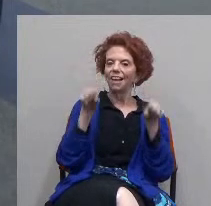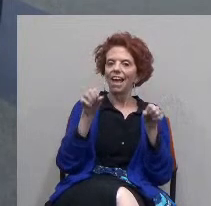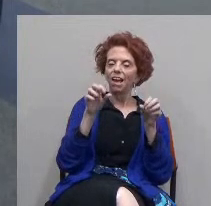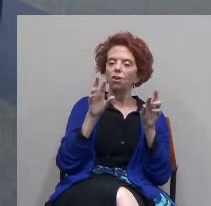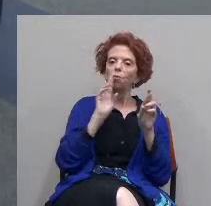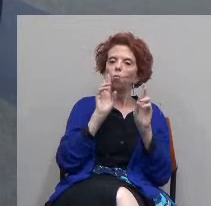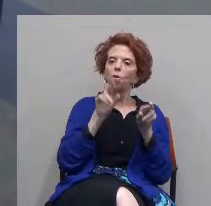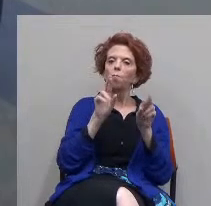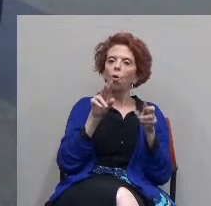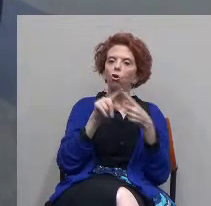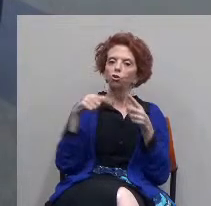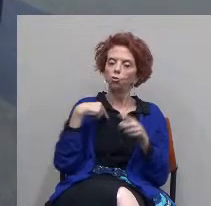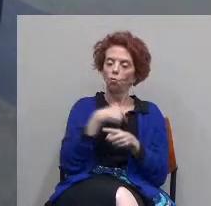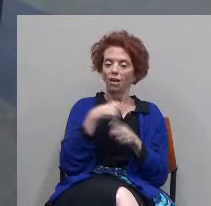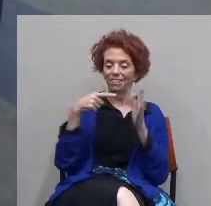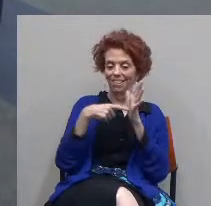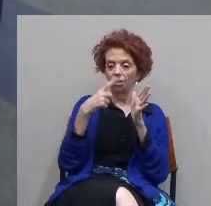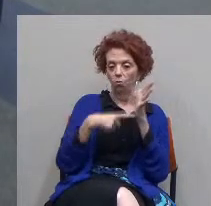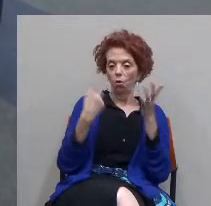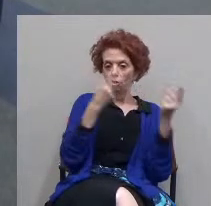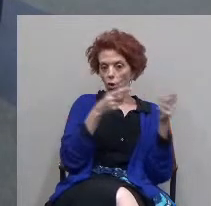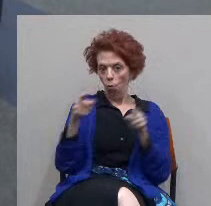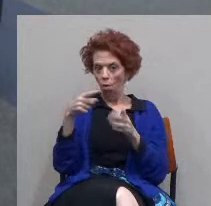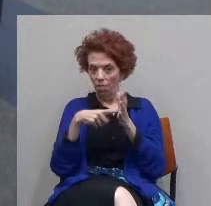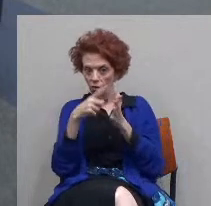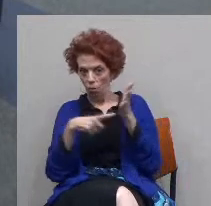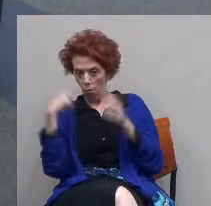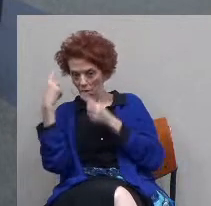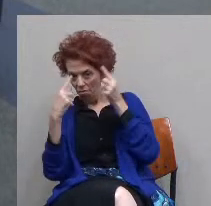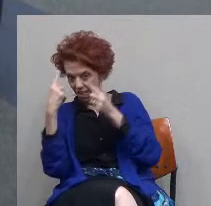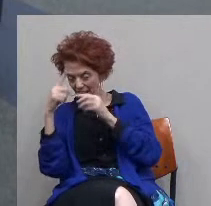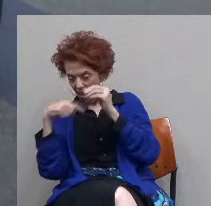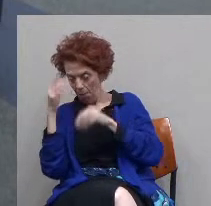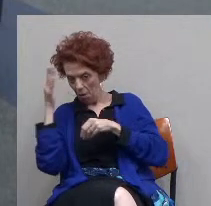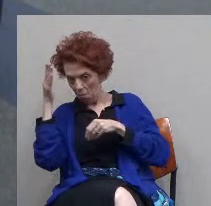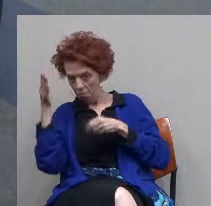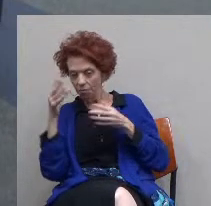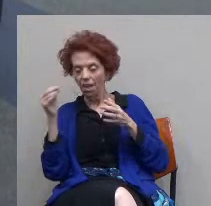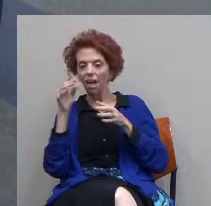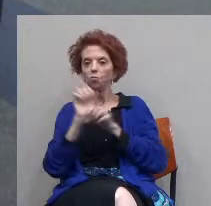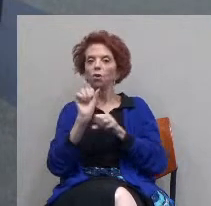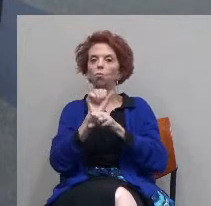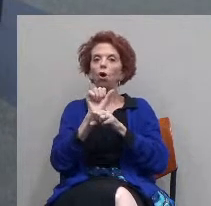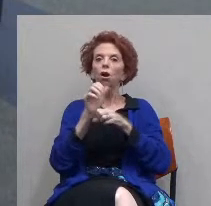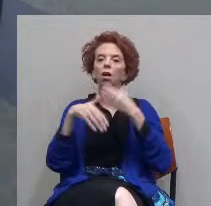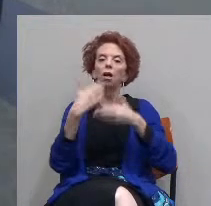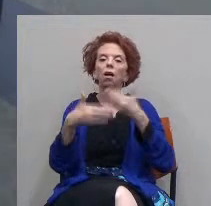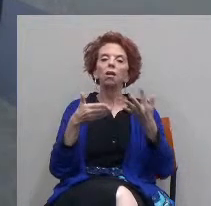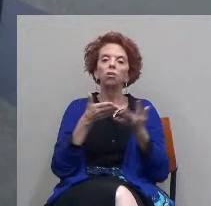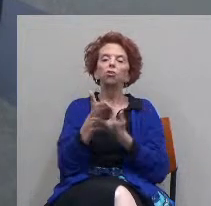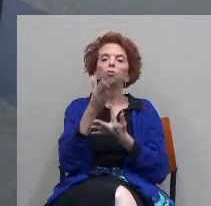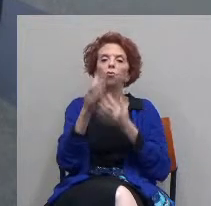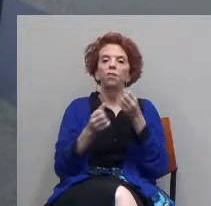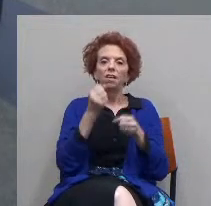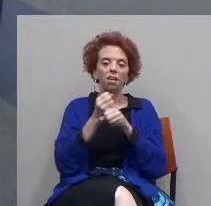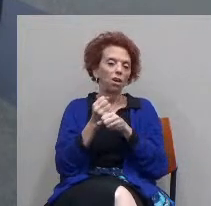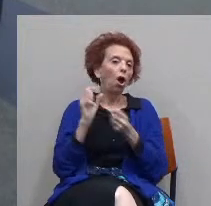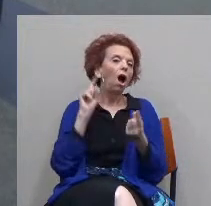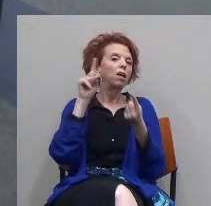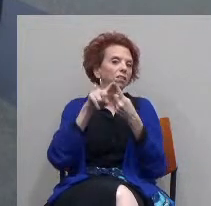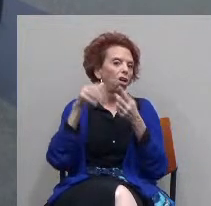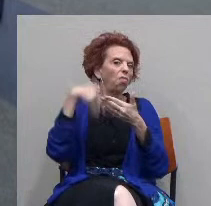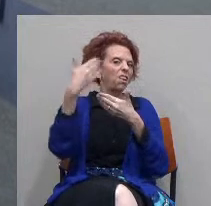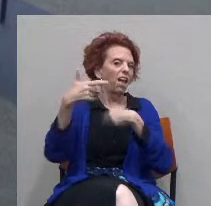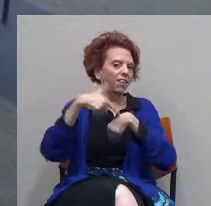reporting to us, here's what's going on, here's what we're thinking about as we work our way through the year to the next